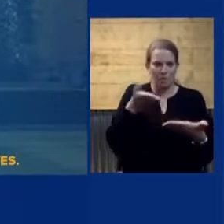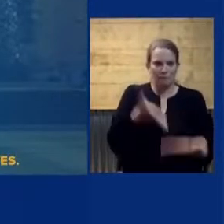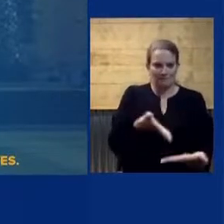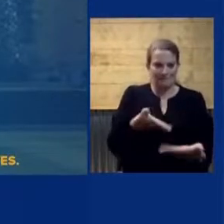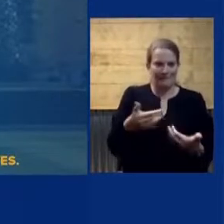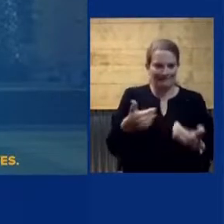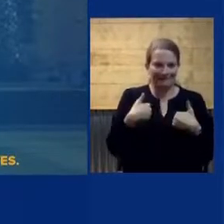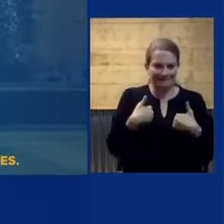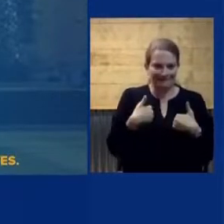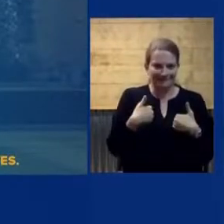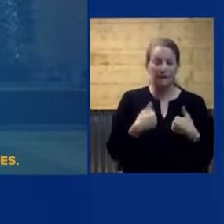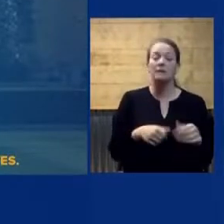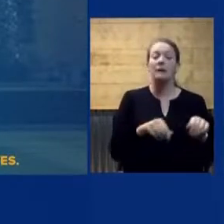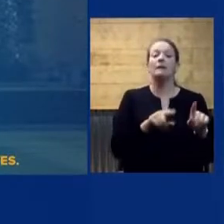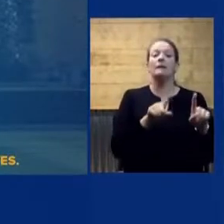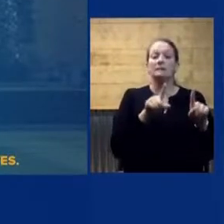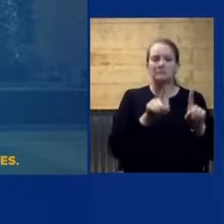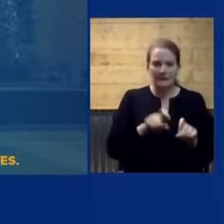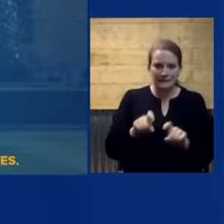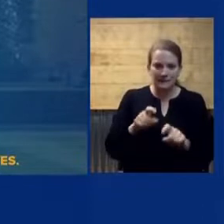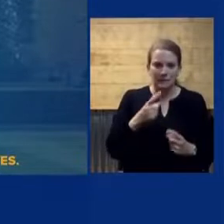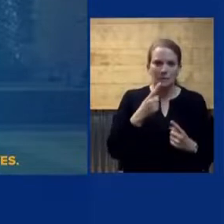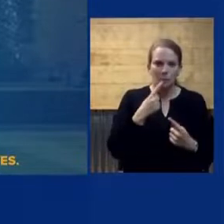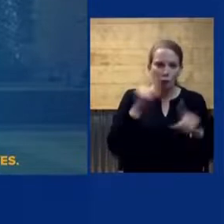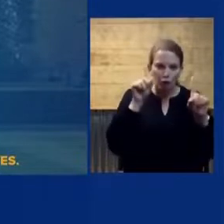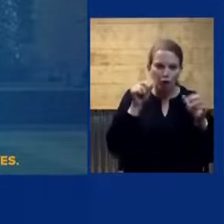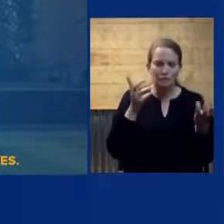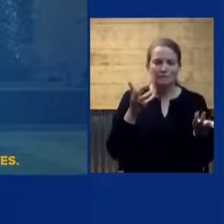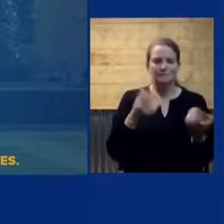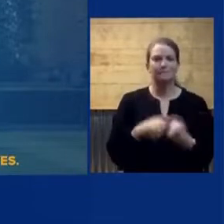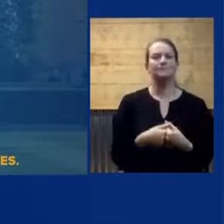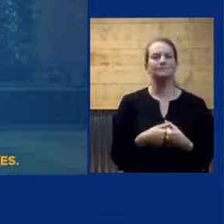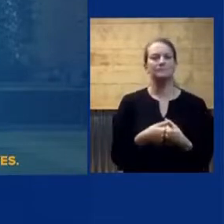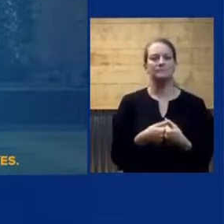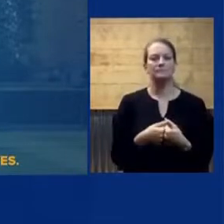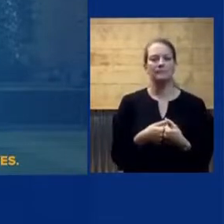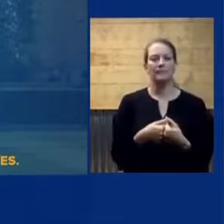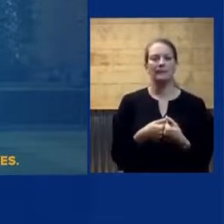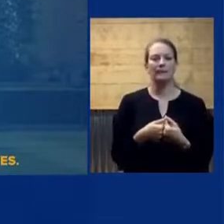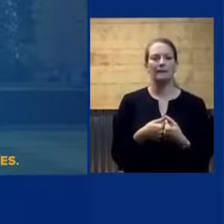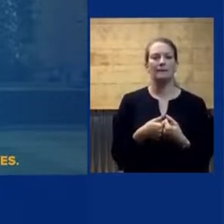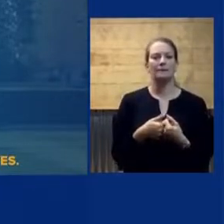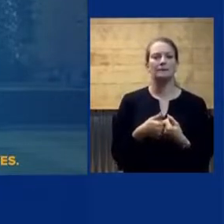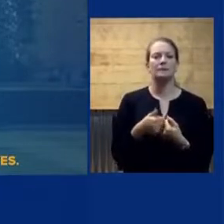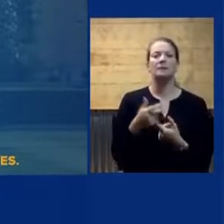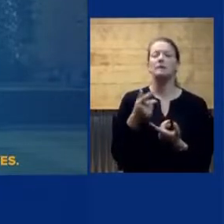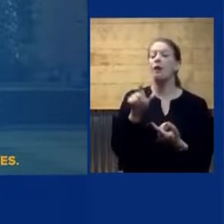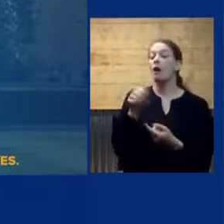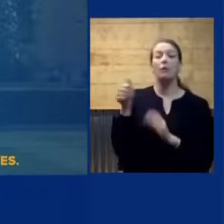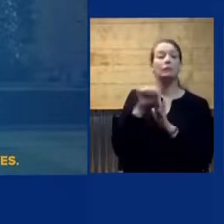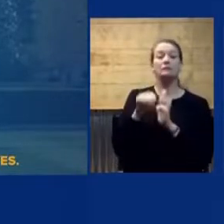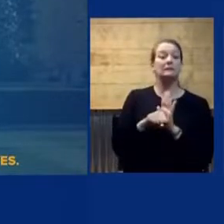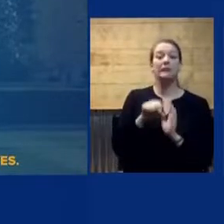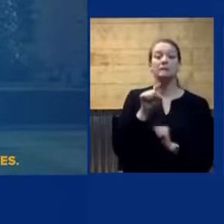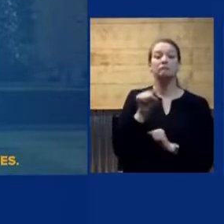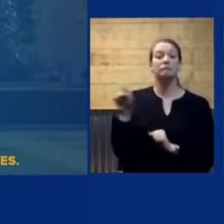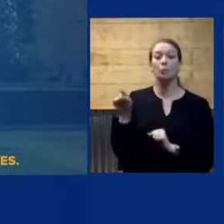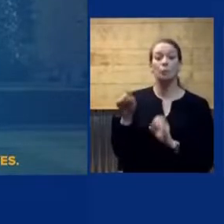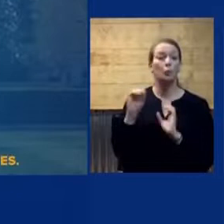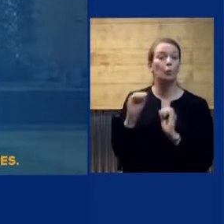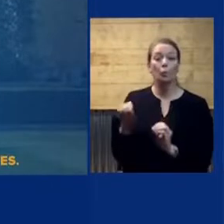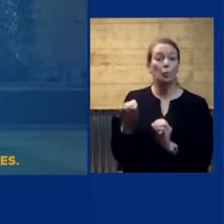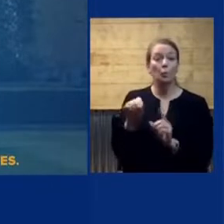Testing worked. How did we get into a situation where these other states don't have testing in place? It's